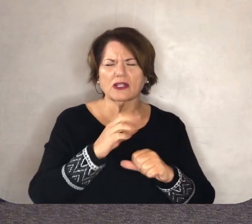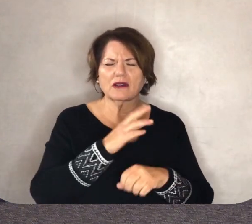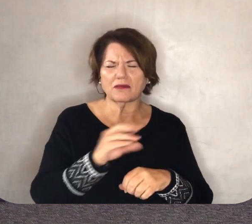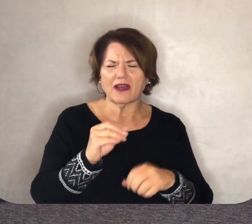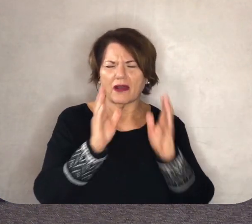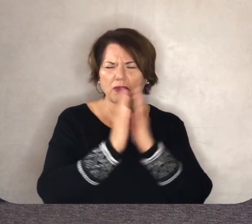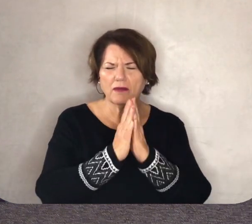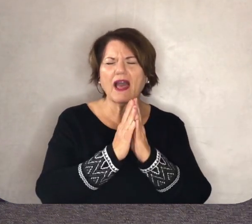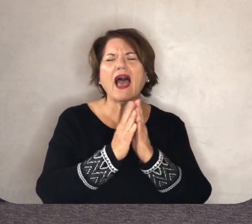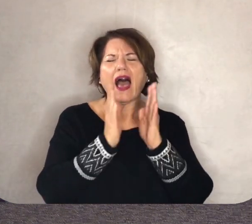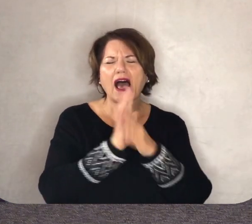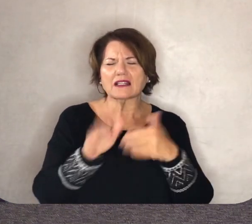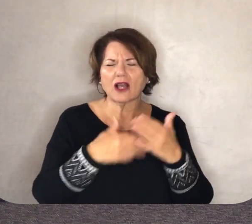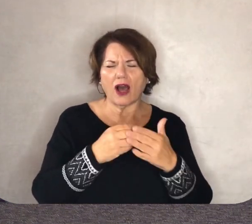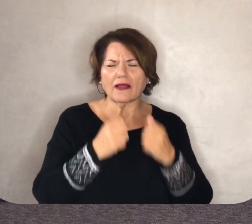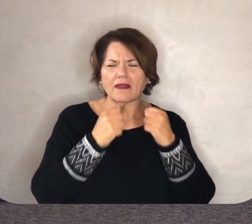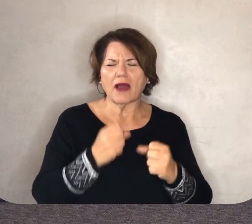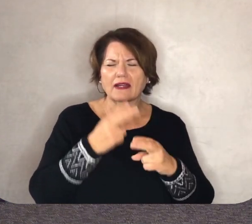of Jesus Christ. Amen.